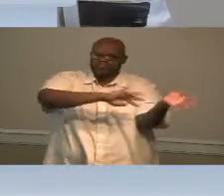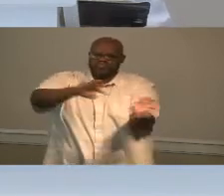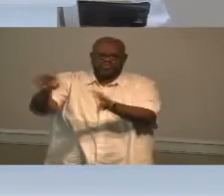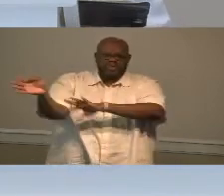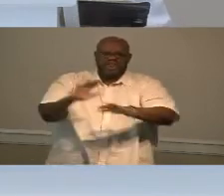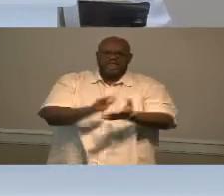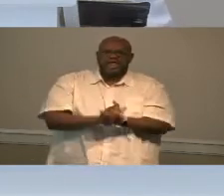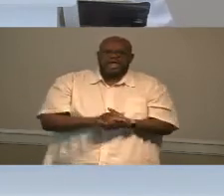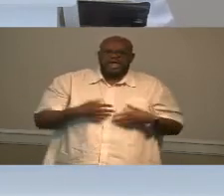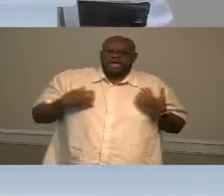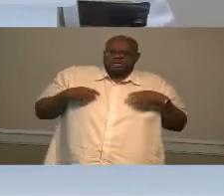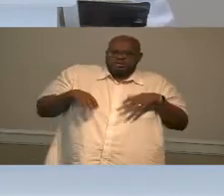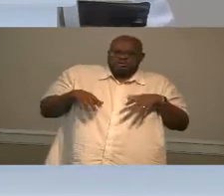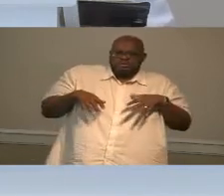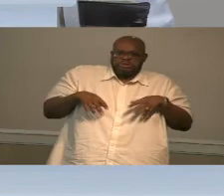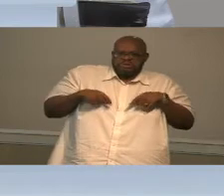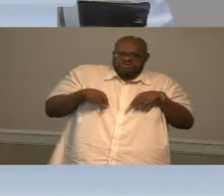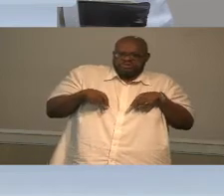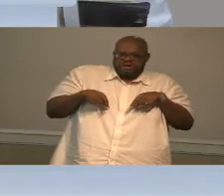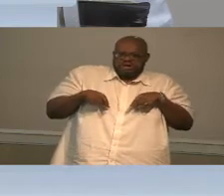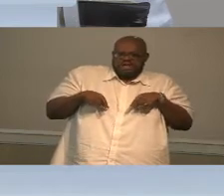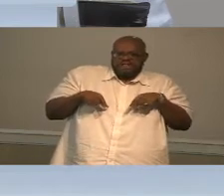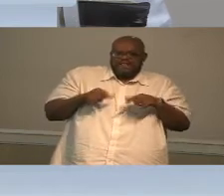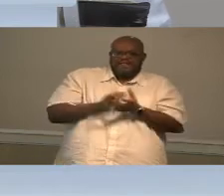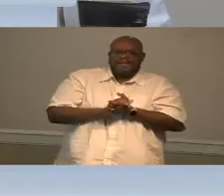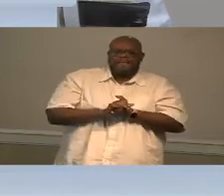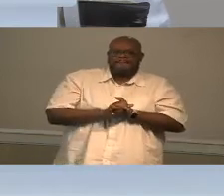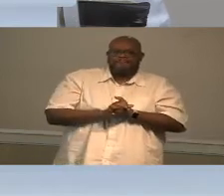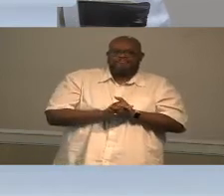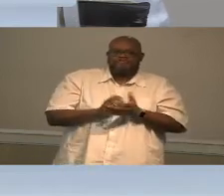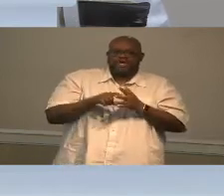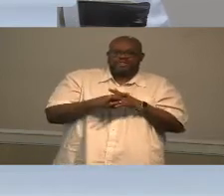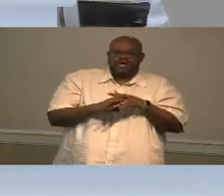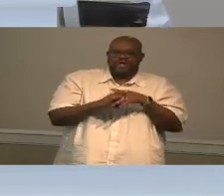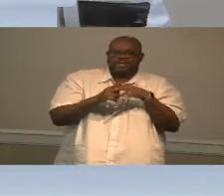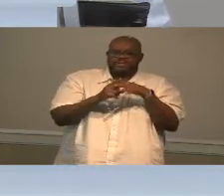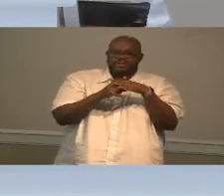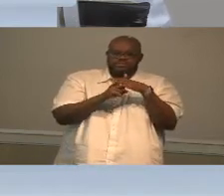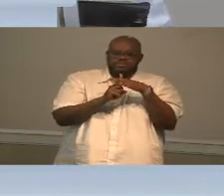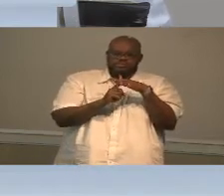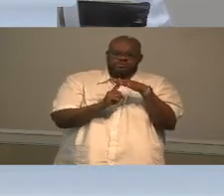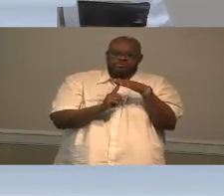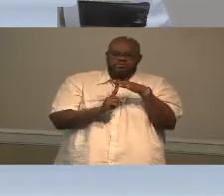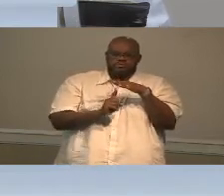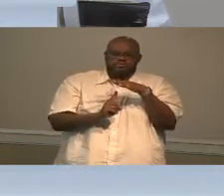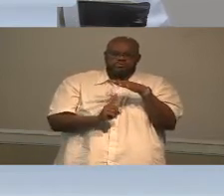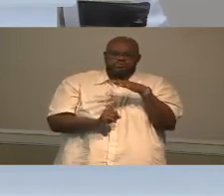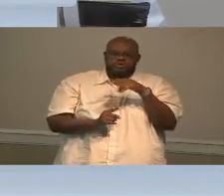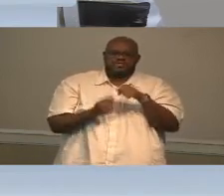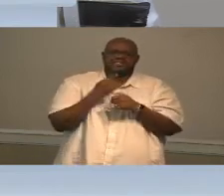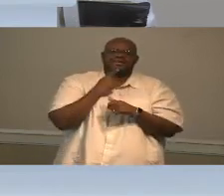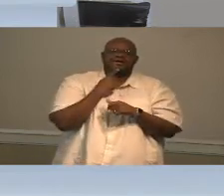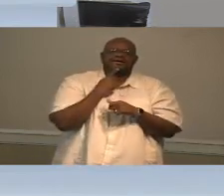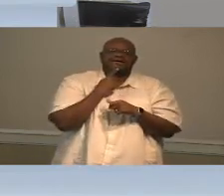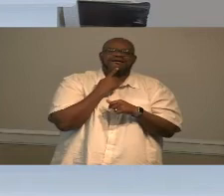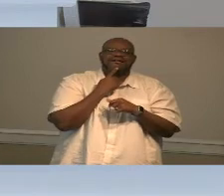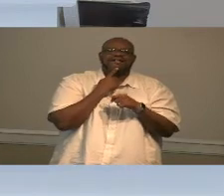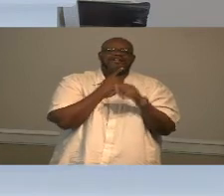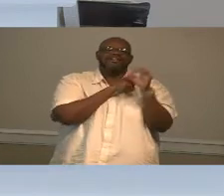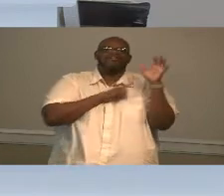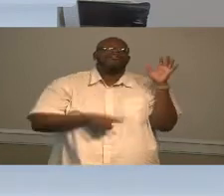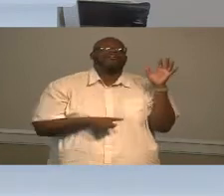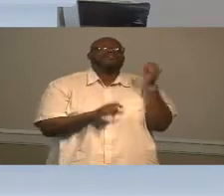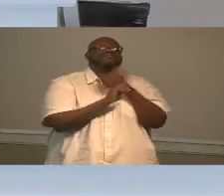he was afraid. And beginning to sink, he cried, saying, "Lord,